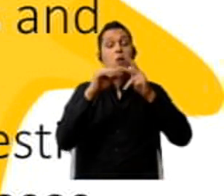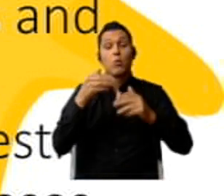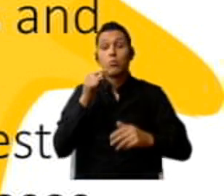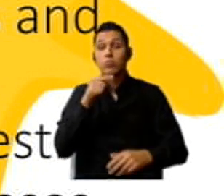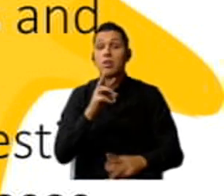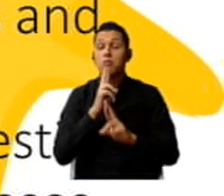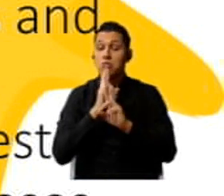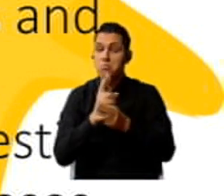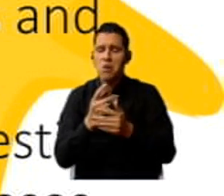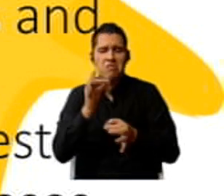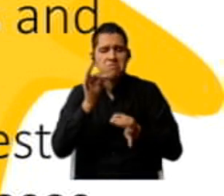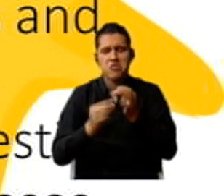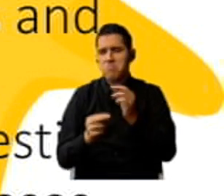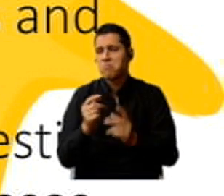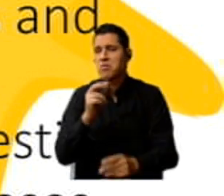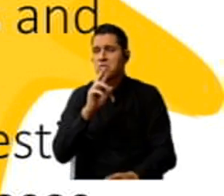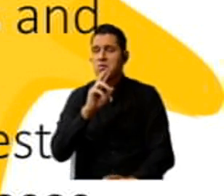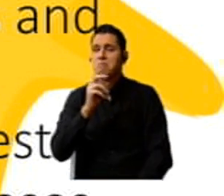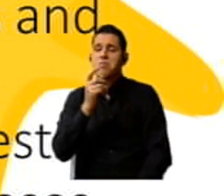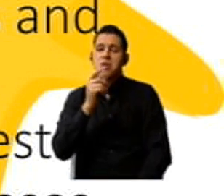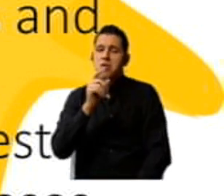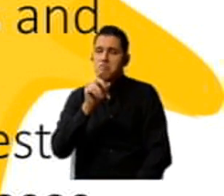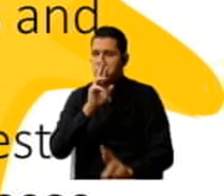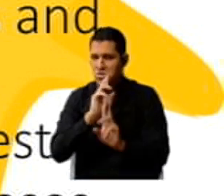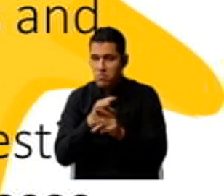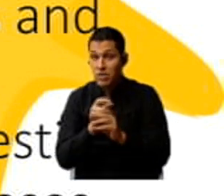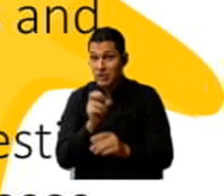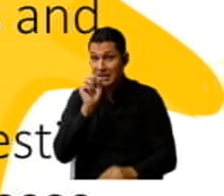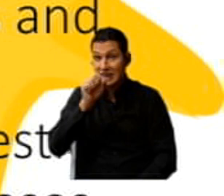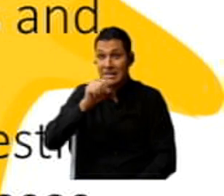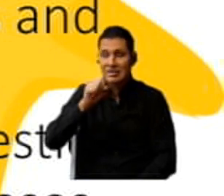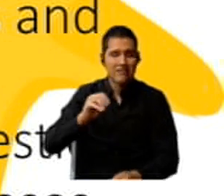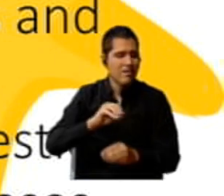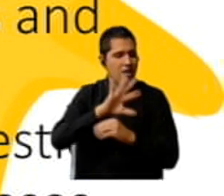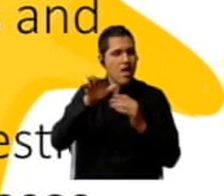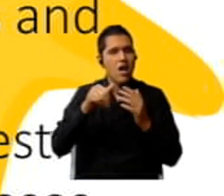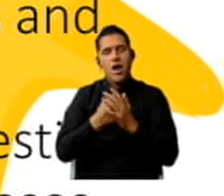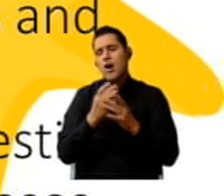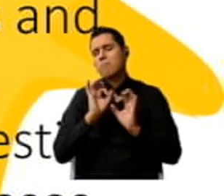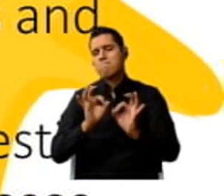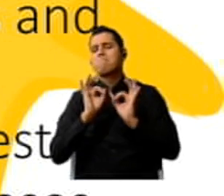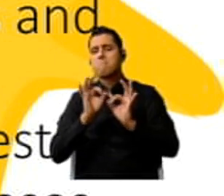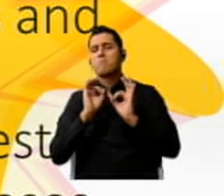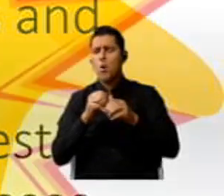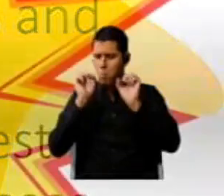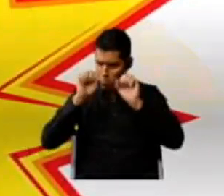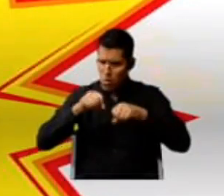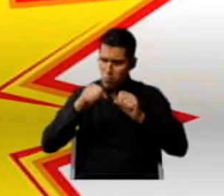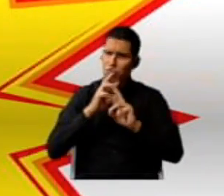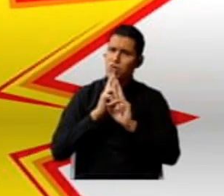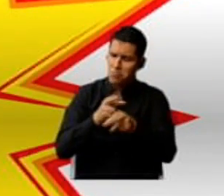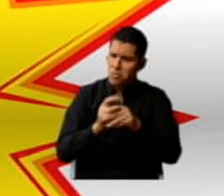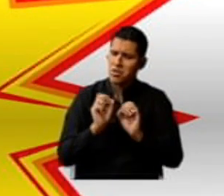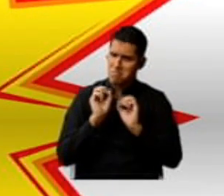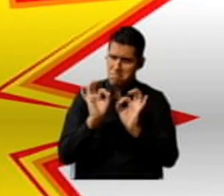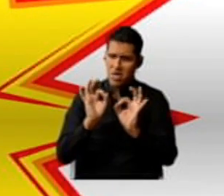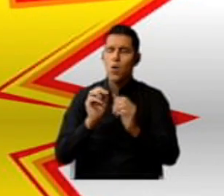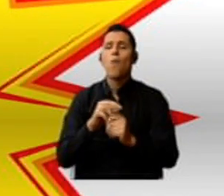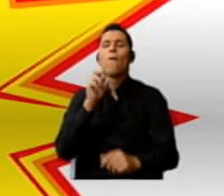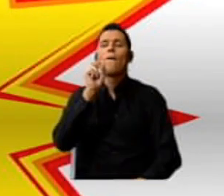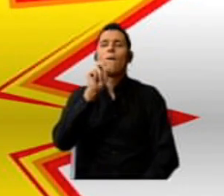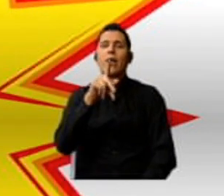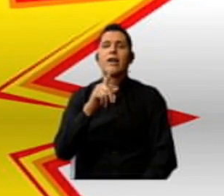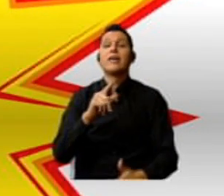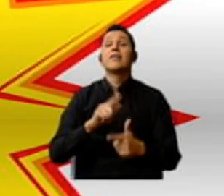simple questions with single words or phrases? Yes, of course. Very good. I can answer questions. Okay.